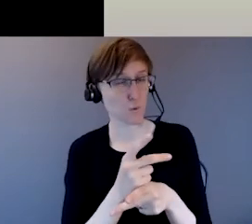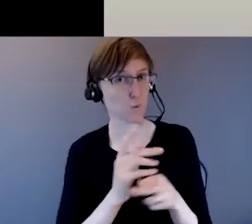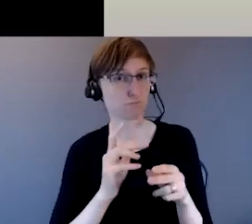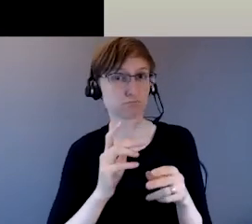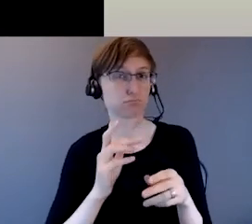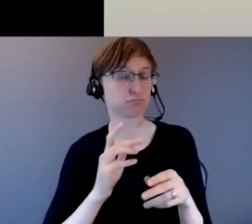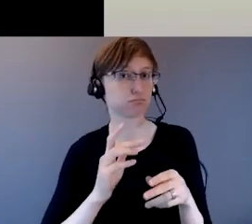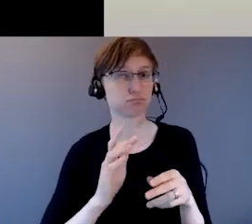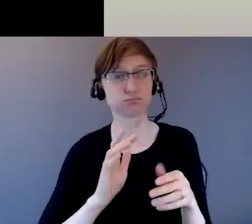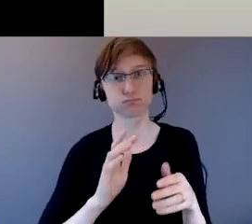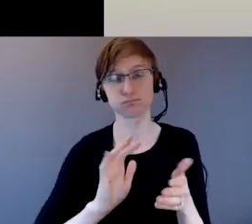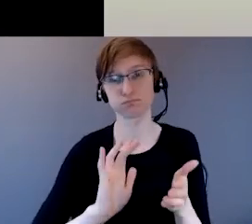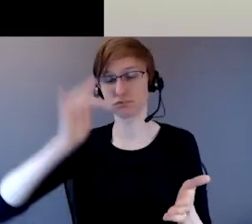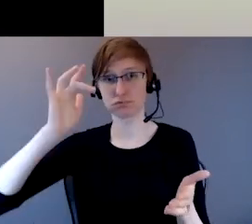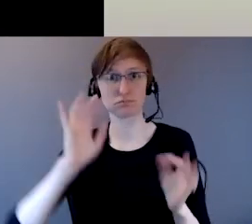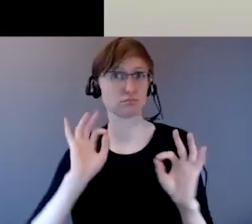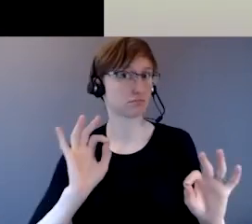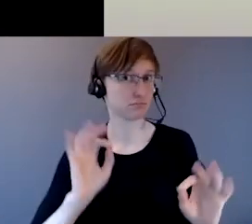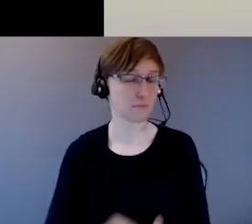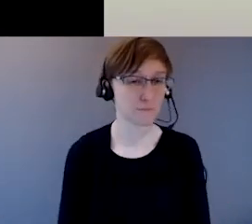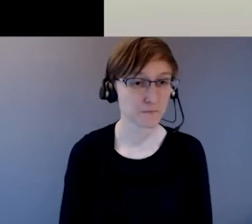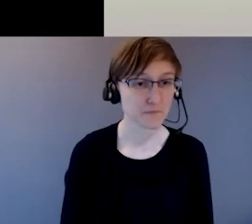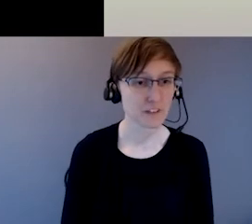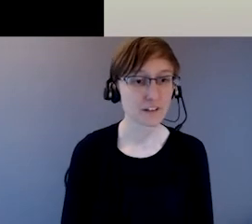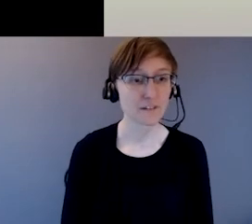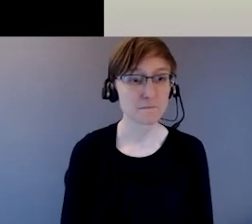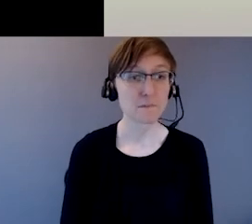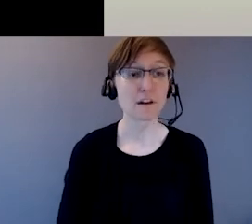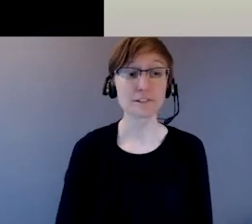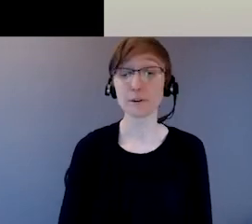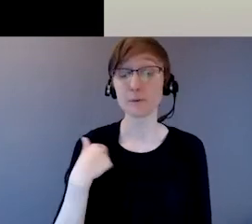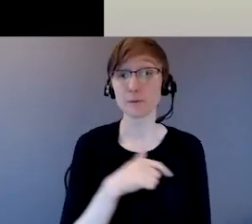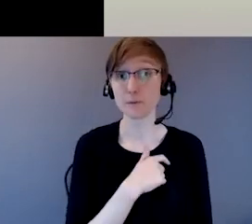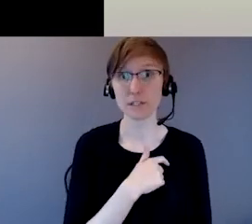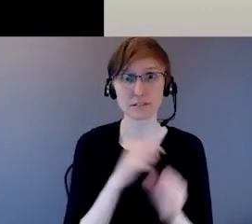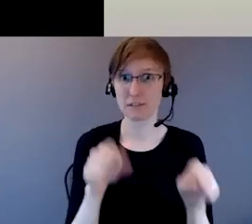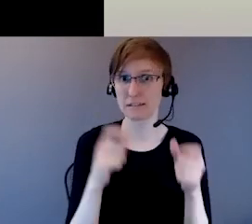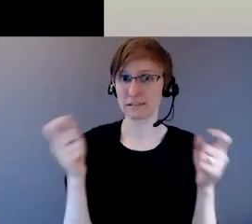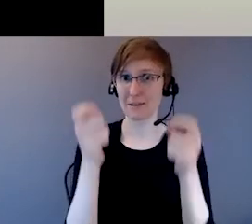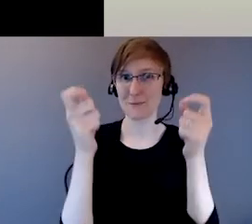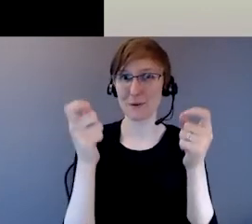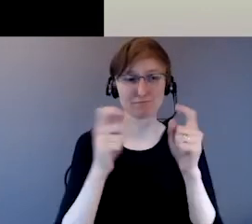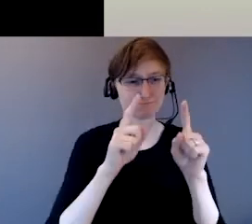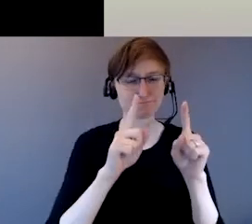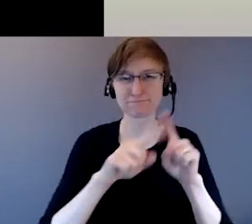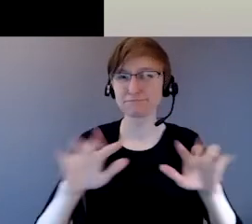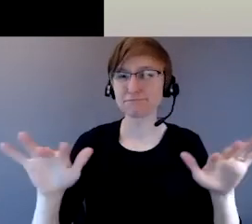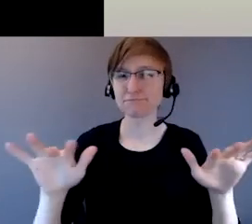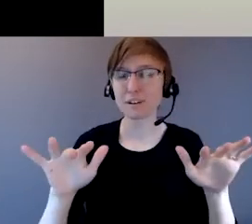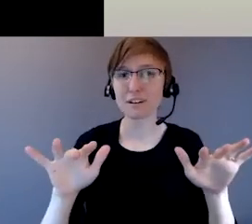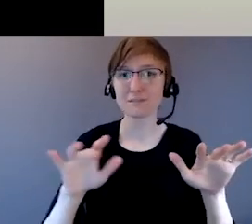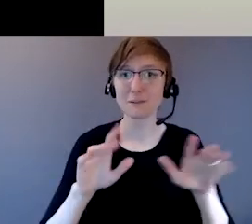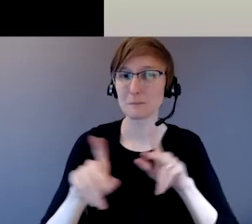of how we can celebrate the varieties of human cognition. The challenge is to execute diversity